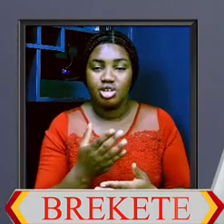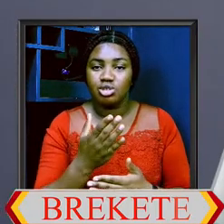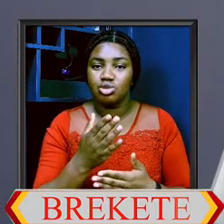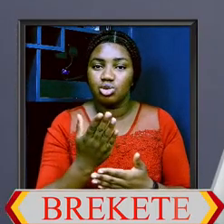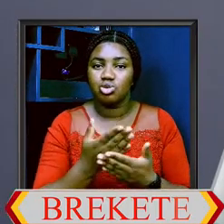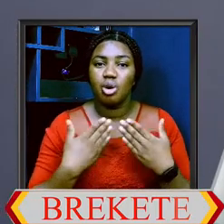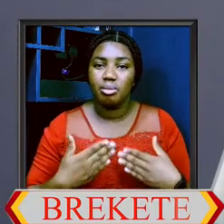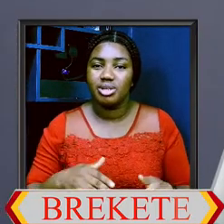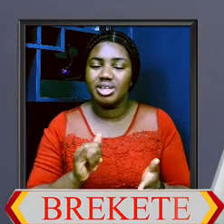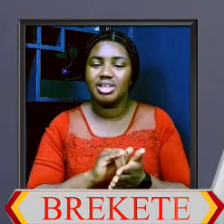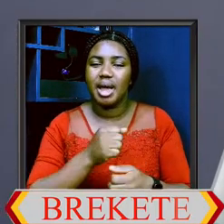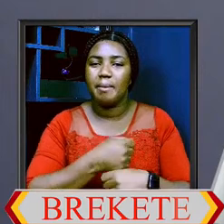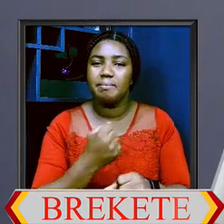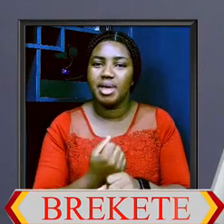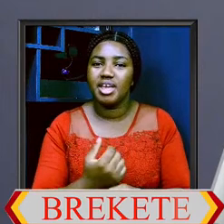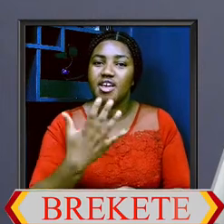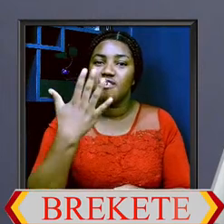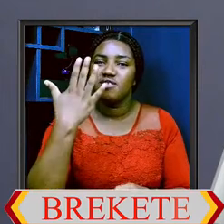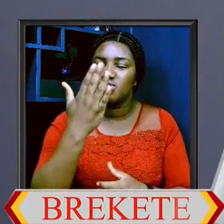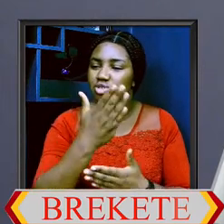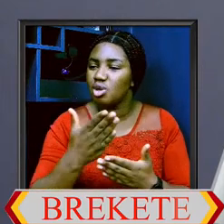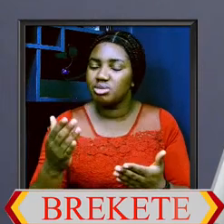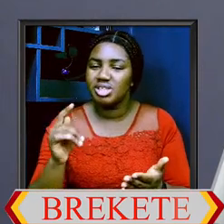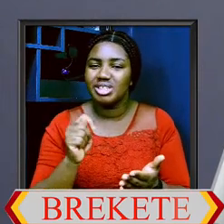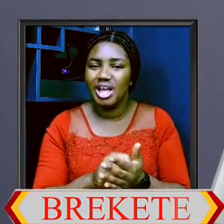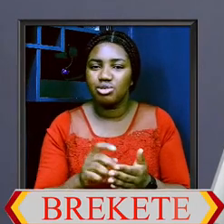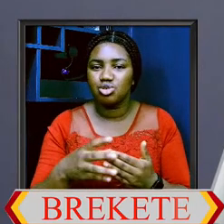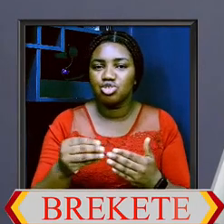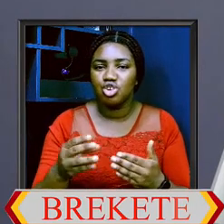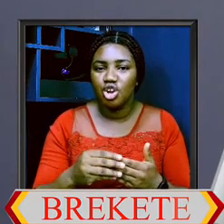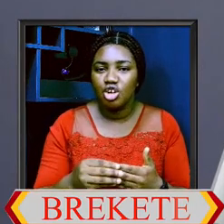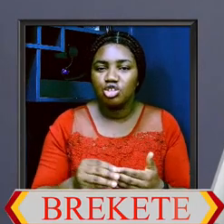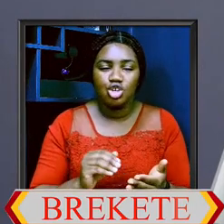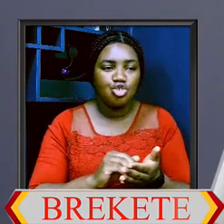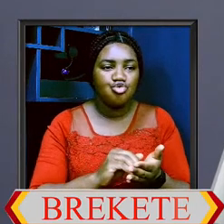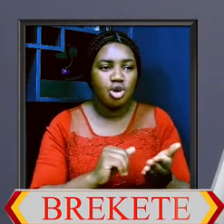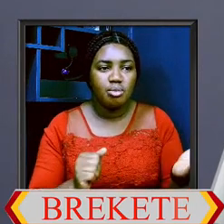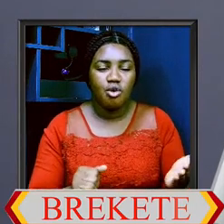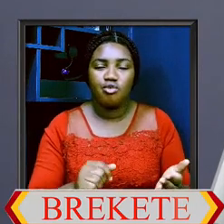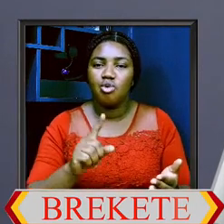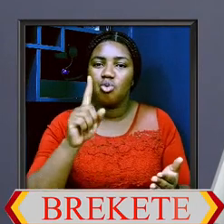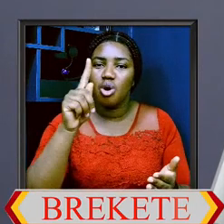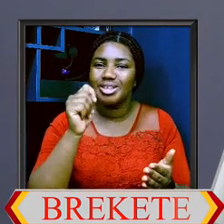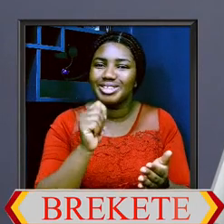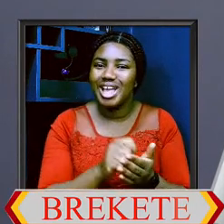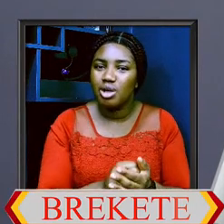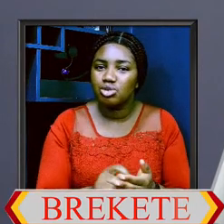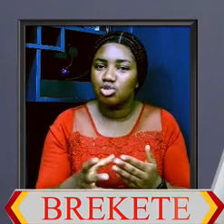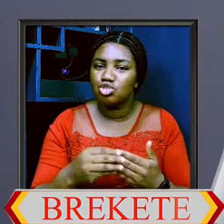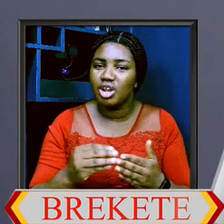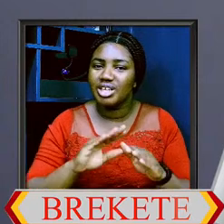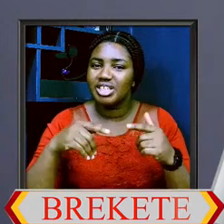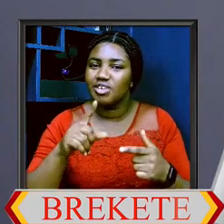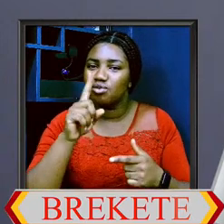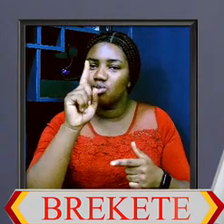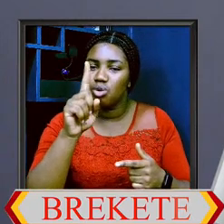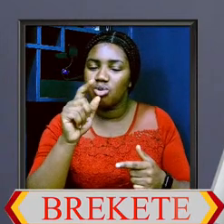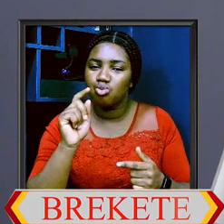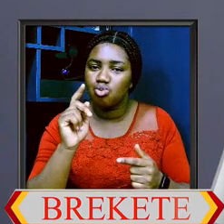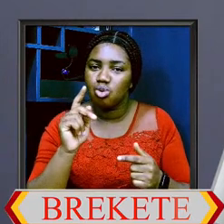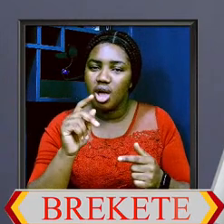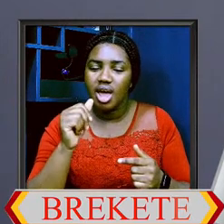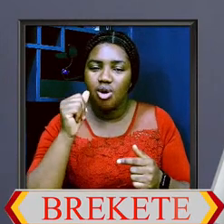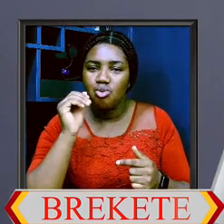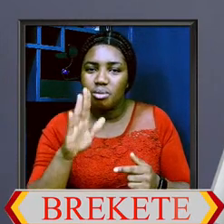person make 50 something th000 because he commod $1,000 give you one we sir like3 to